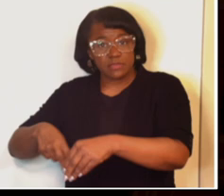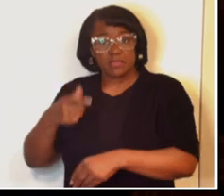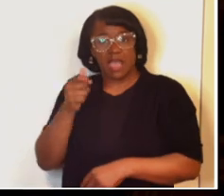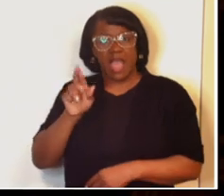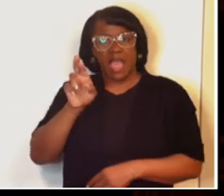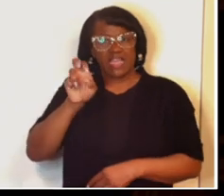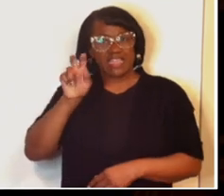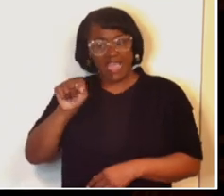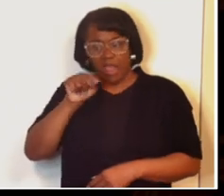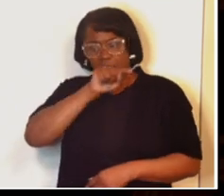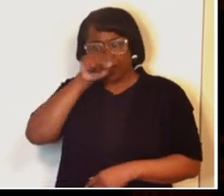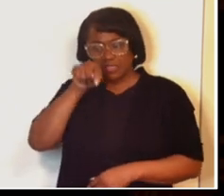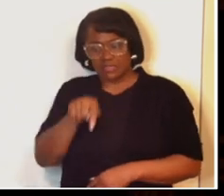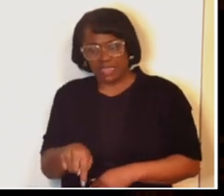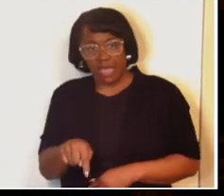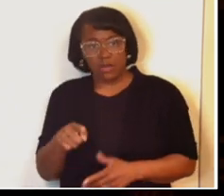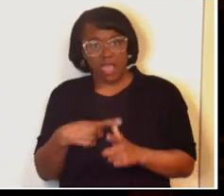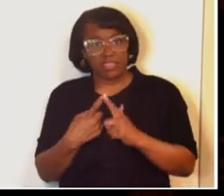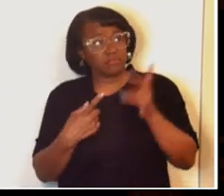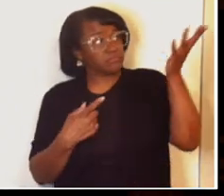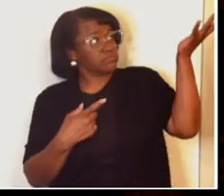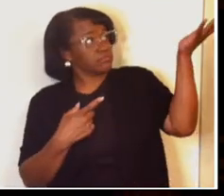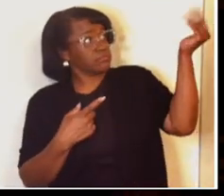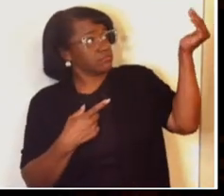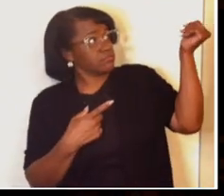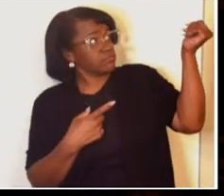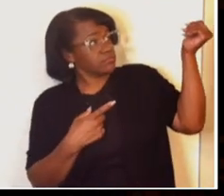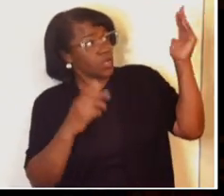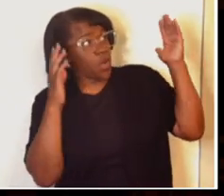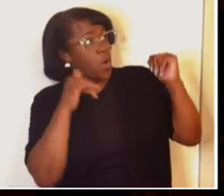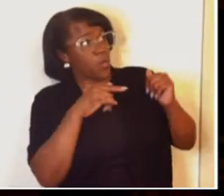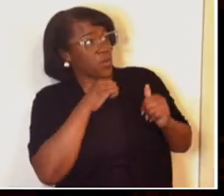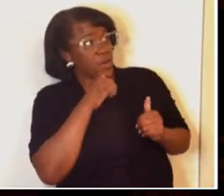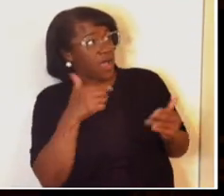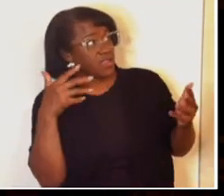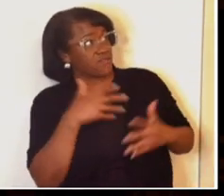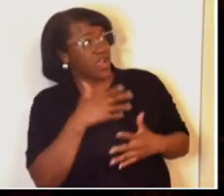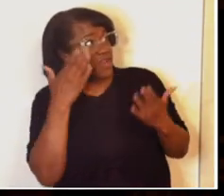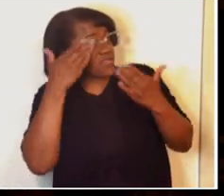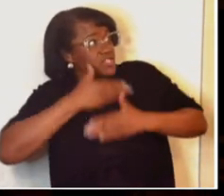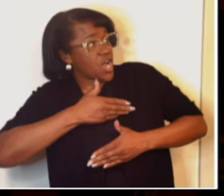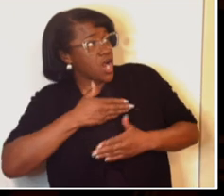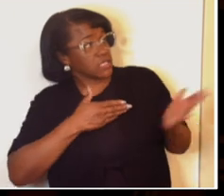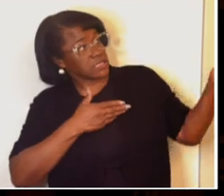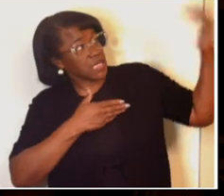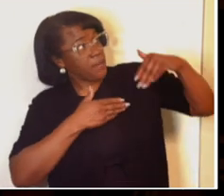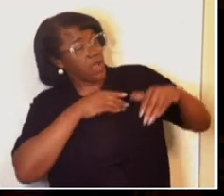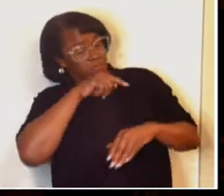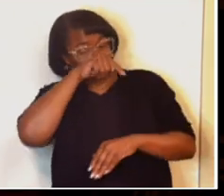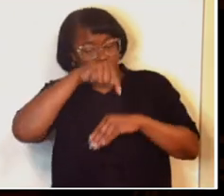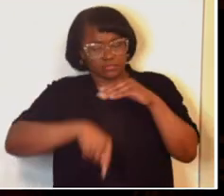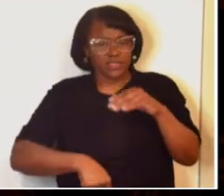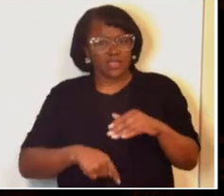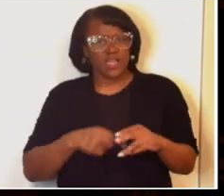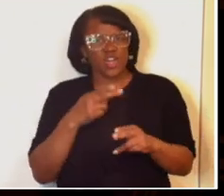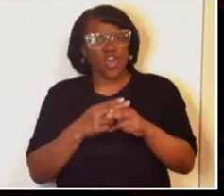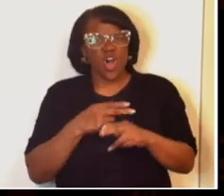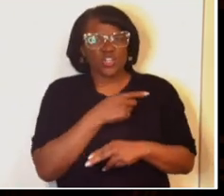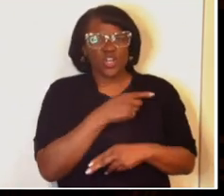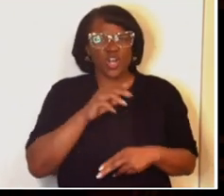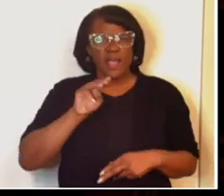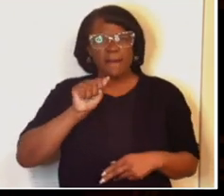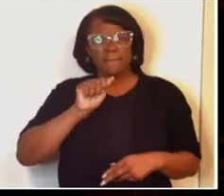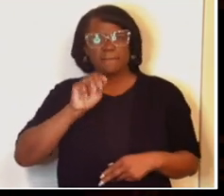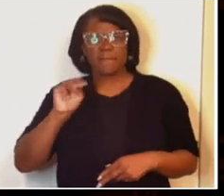then reached back with his hand. "Hope you ain't afraid of the dark, ma'am." He called her ma'am, polite as the